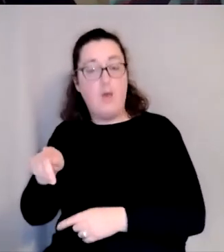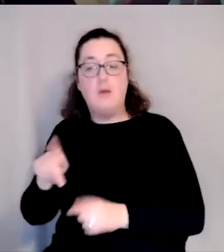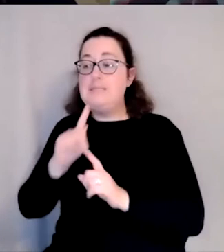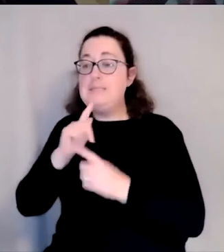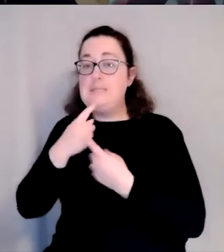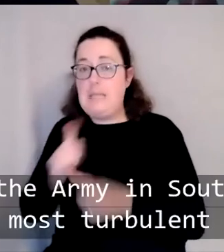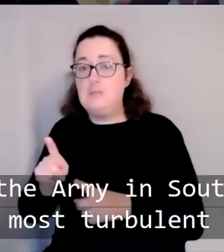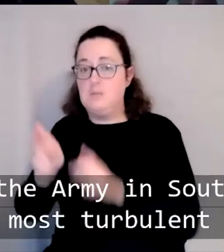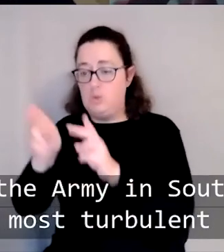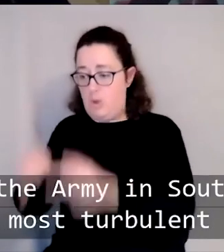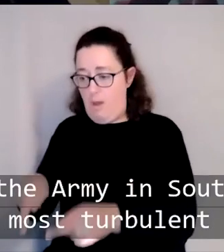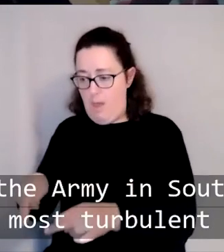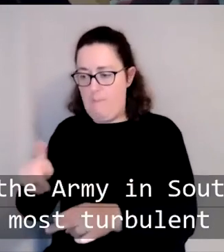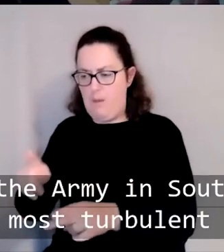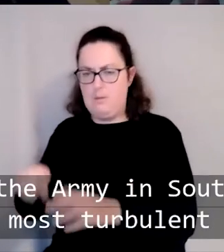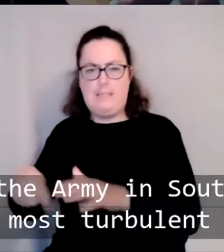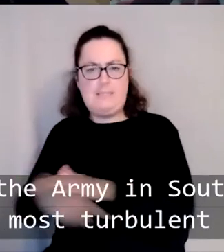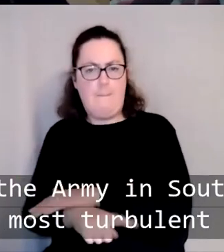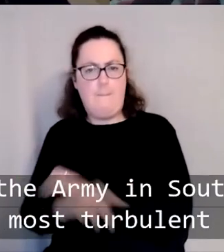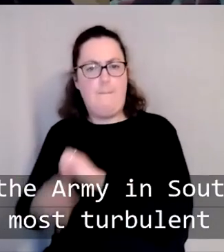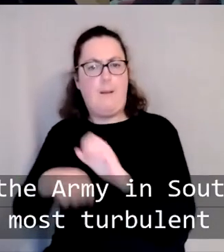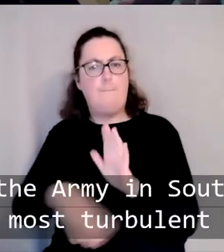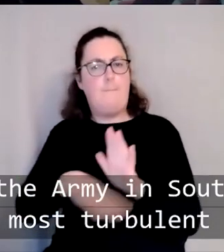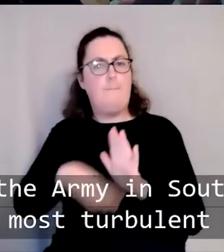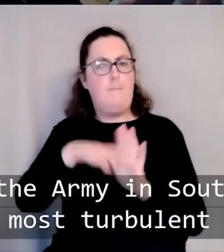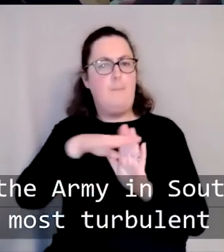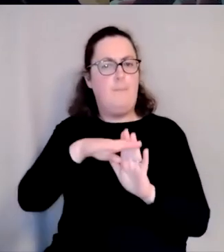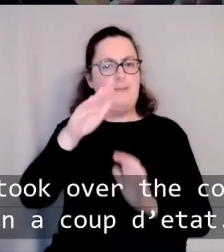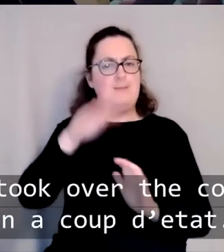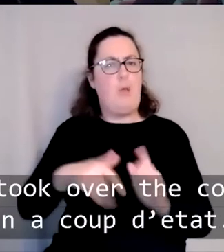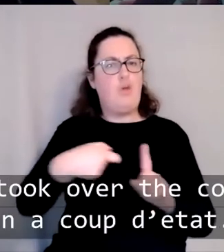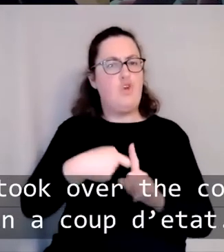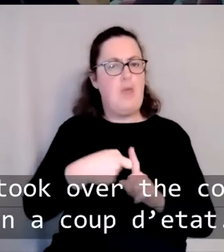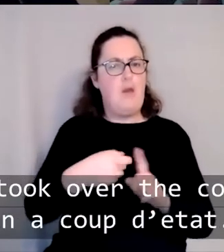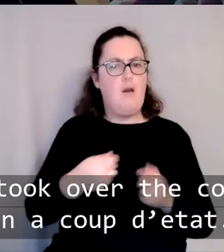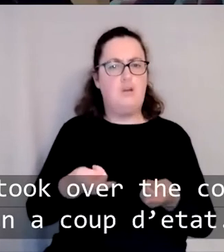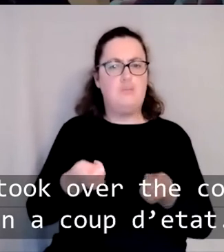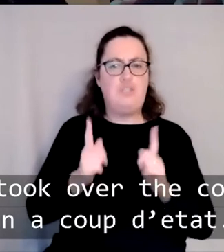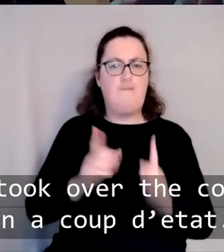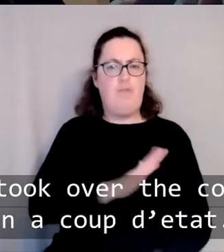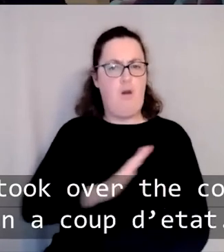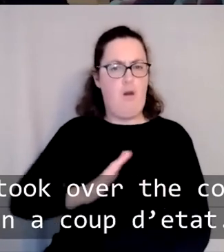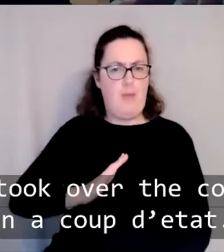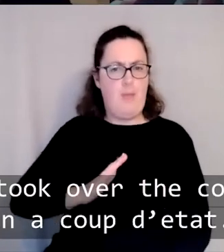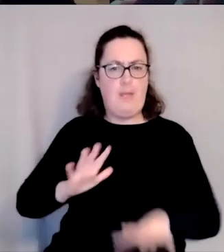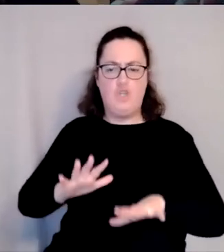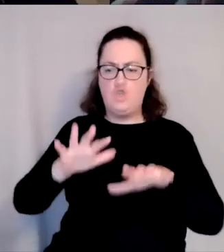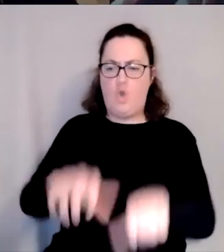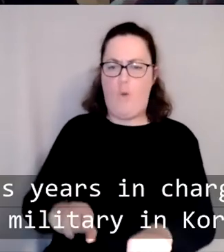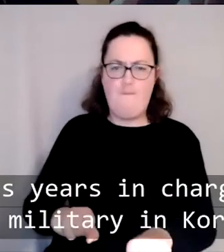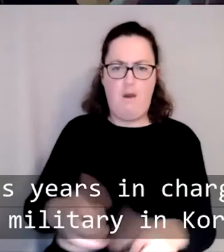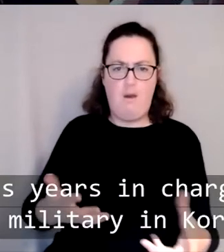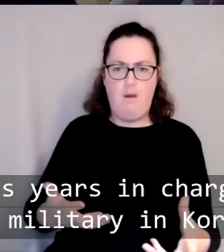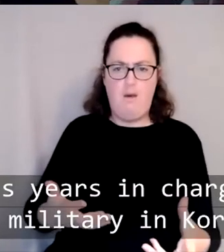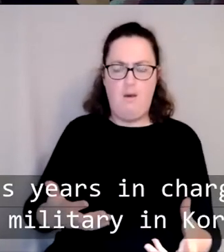head of chief top of the army in South Korea in the most turbulent times, and then took over the country in a coup d'etat.